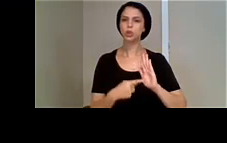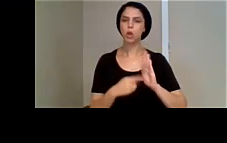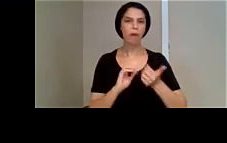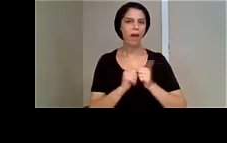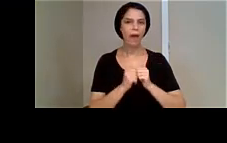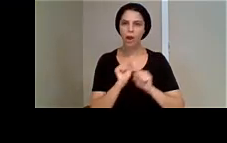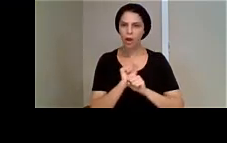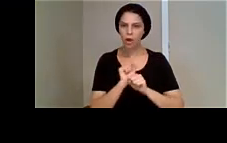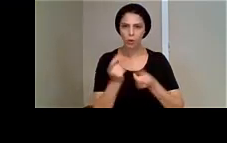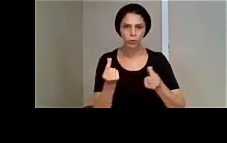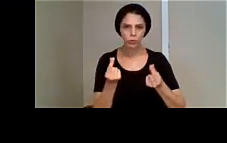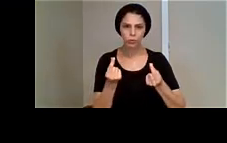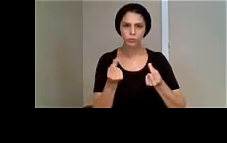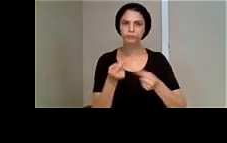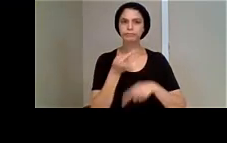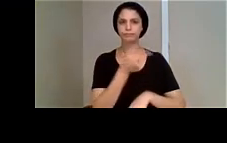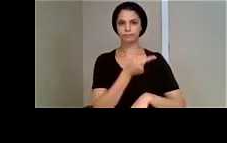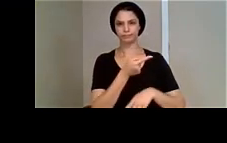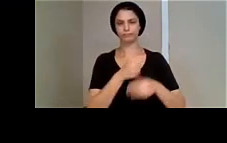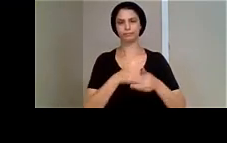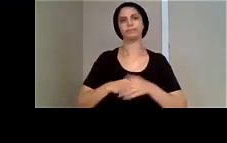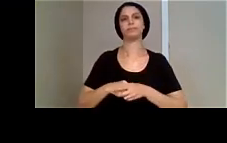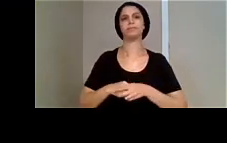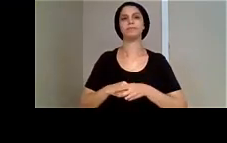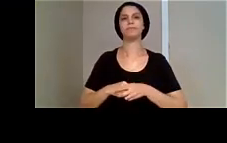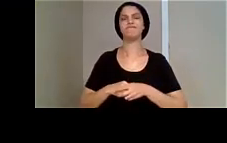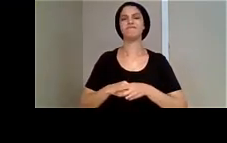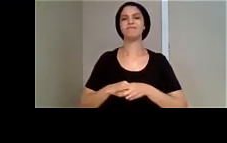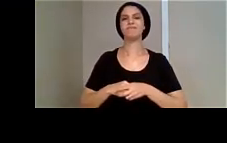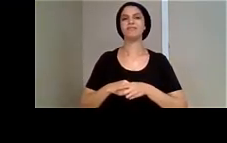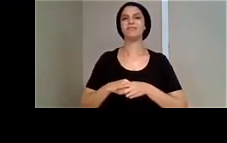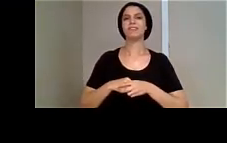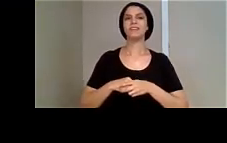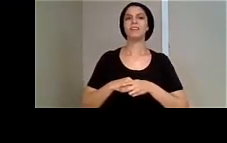works. I'm going to go into that class that Jenny was just in.